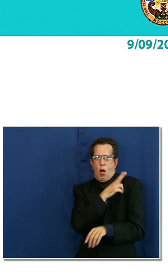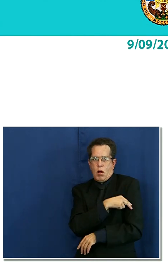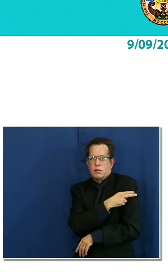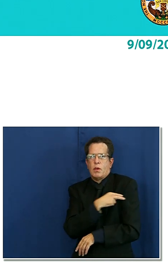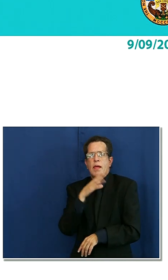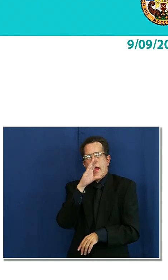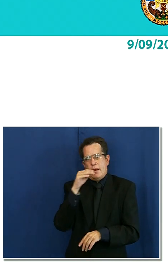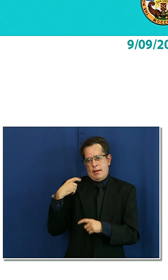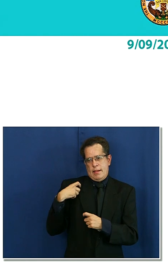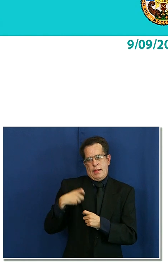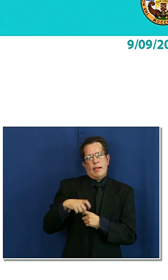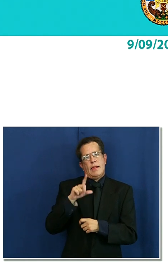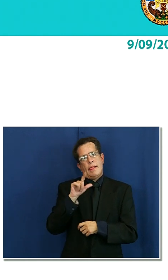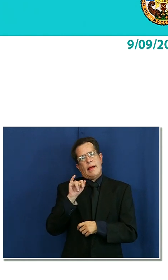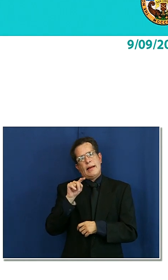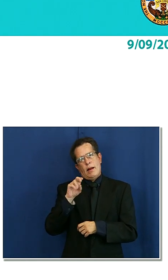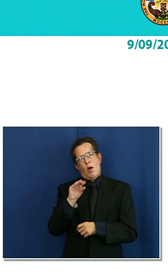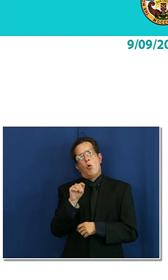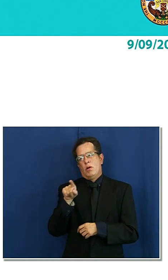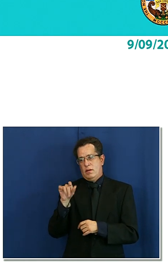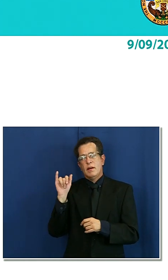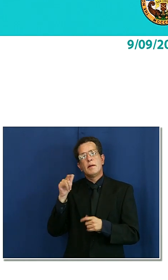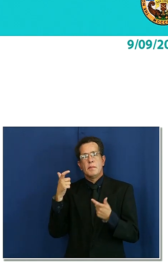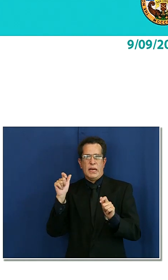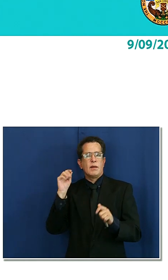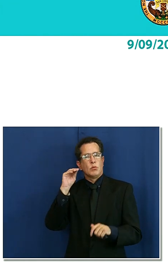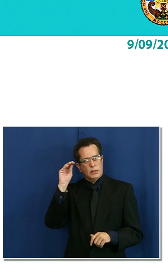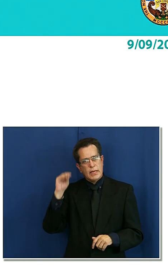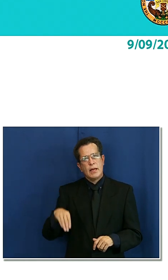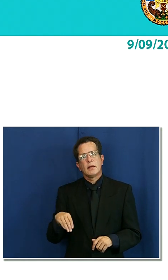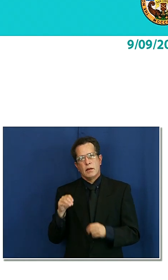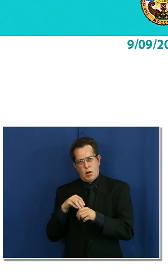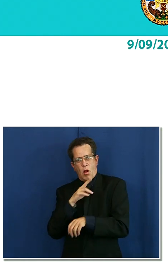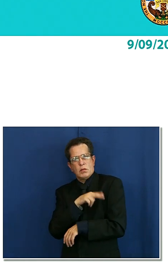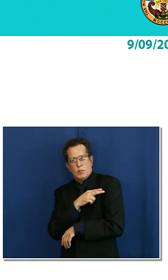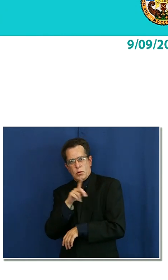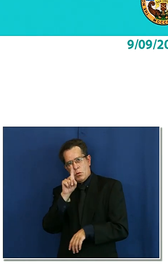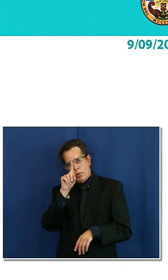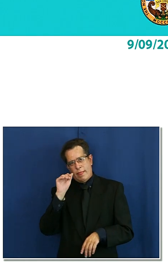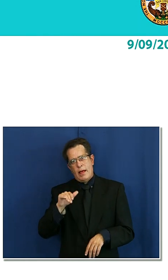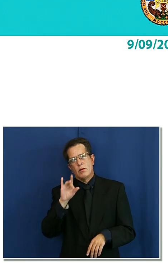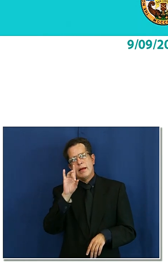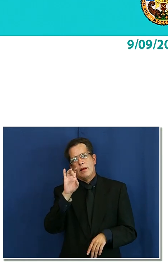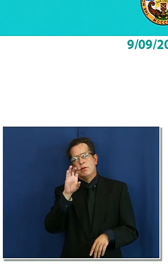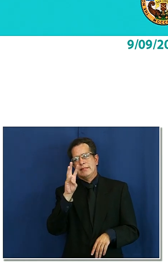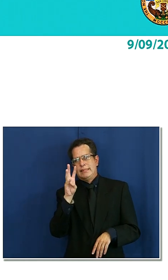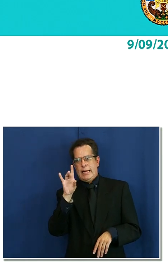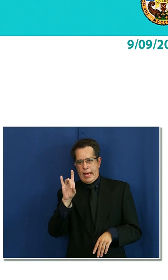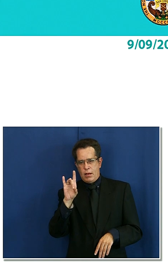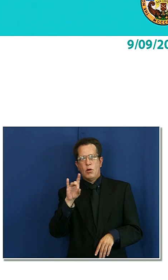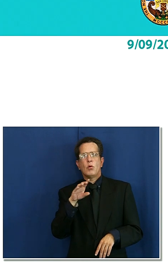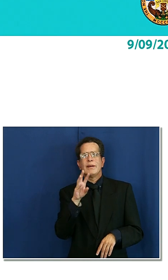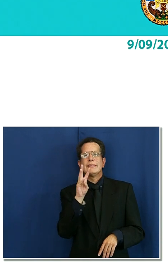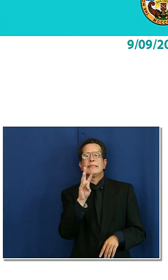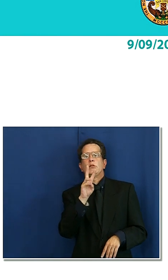and Hispanics or Latinos represent the majority of those hospitalized at 1,868, or 62%. In